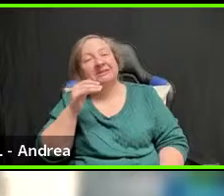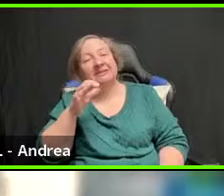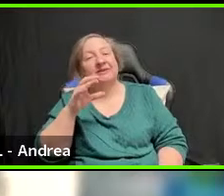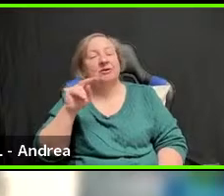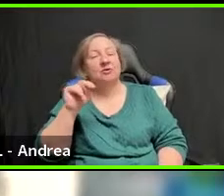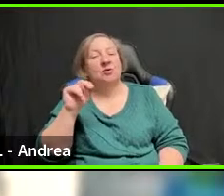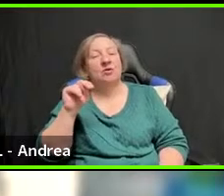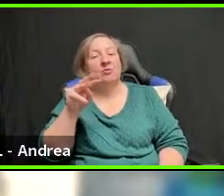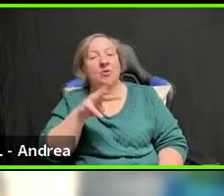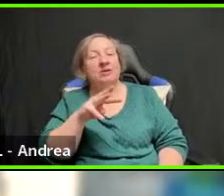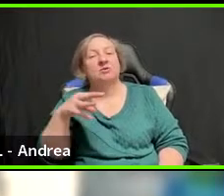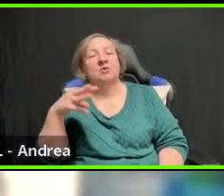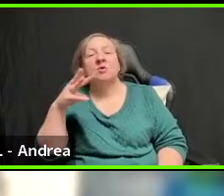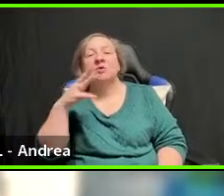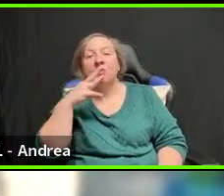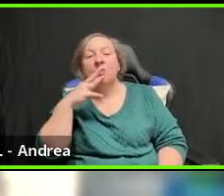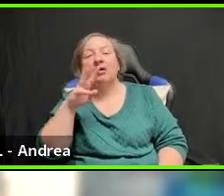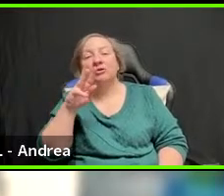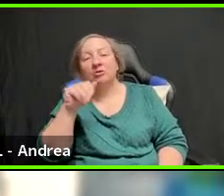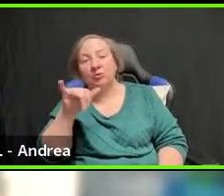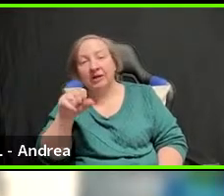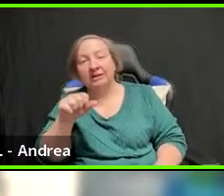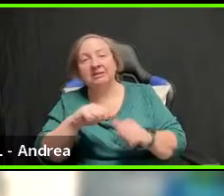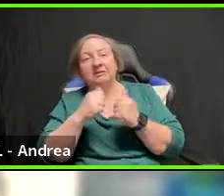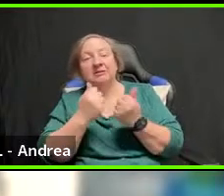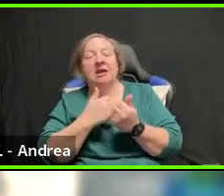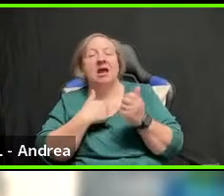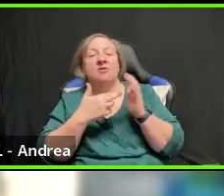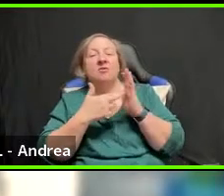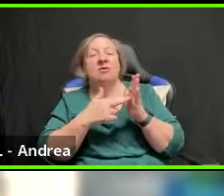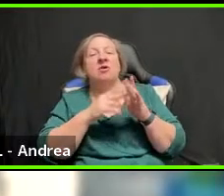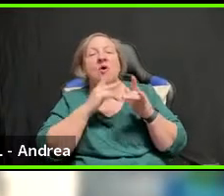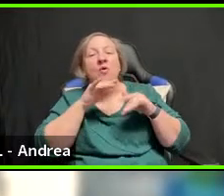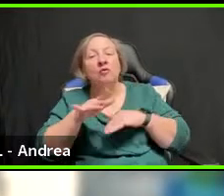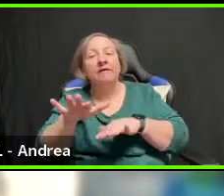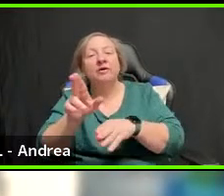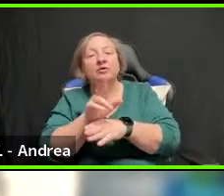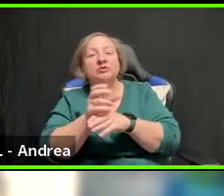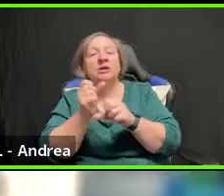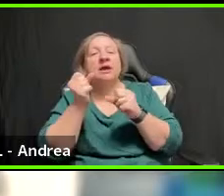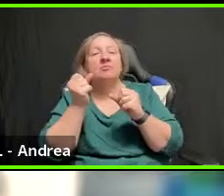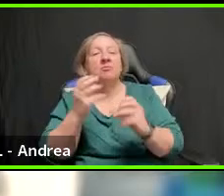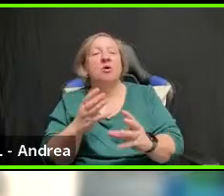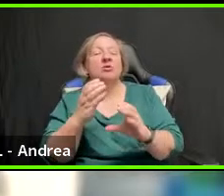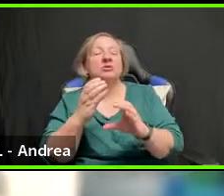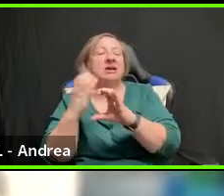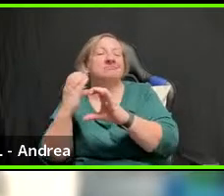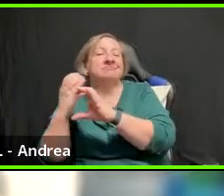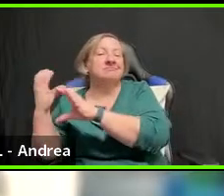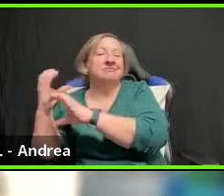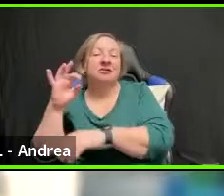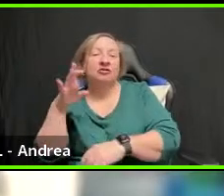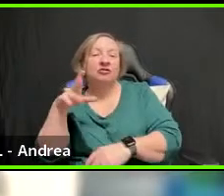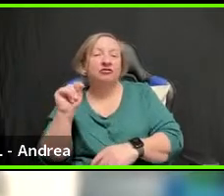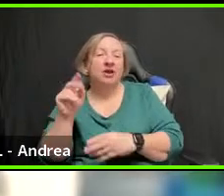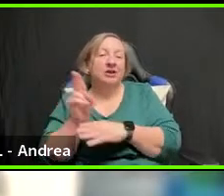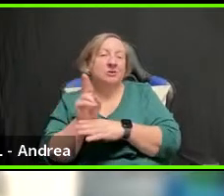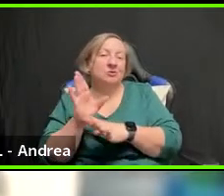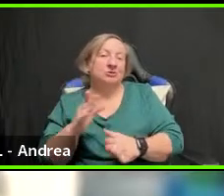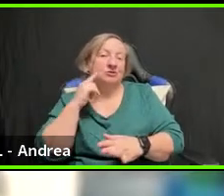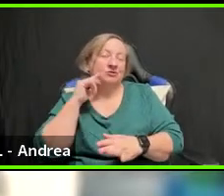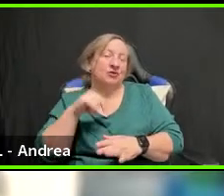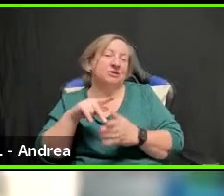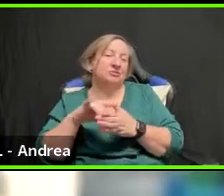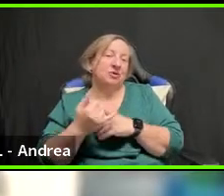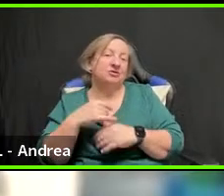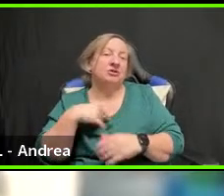Association. I represent the river users and multimodal freight movers for this project. She,